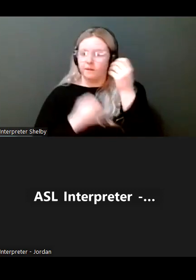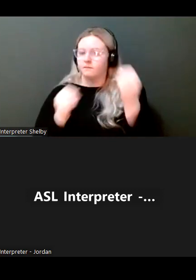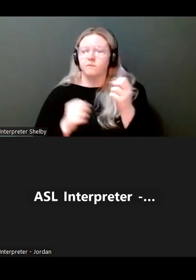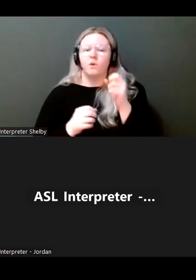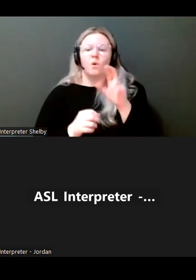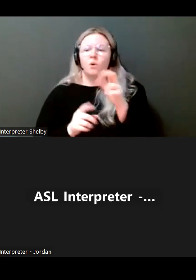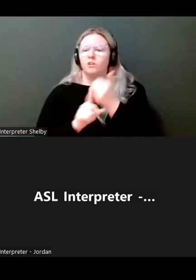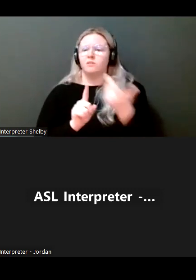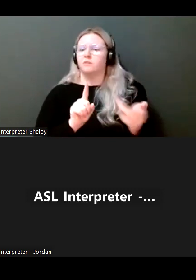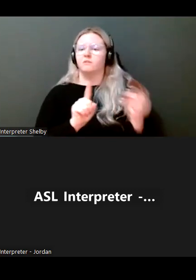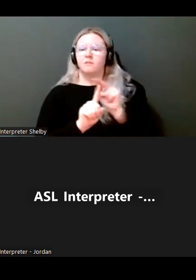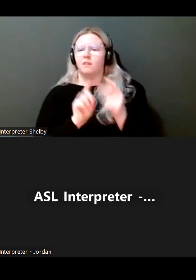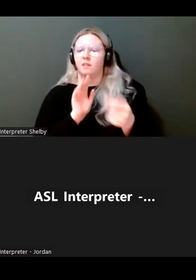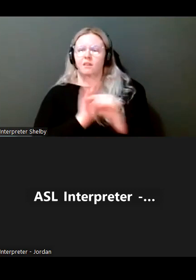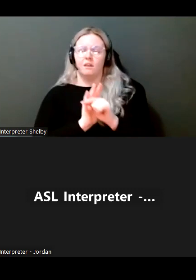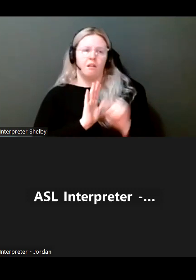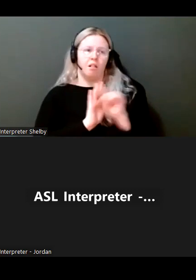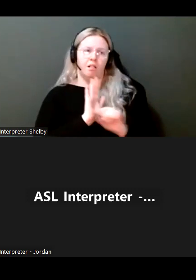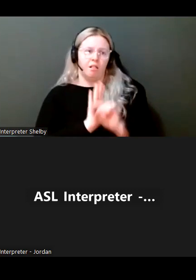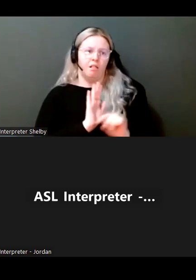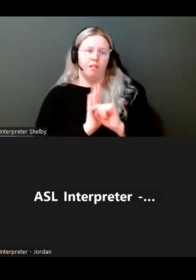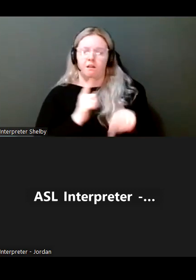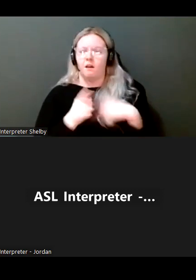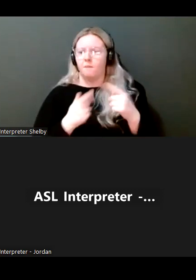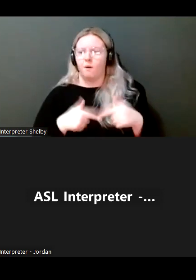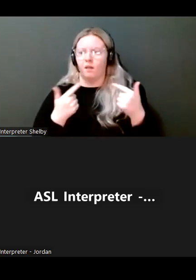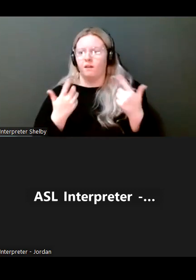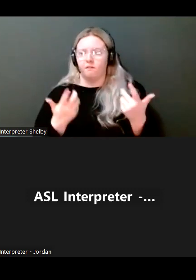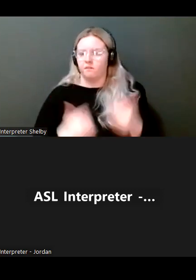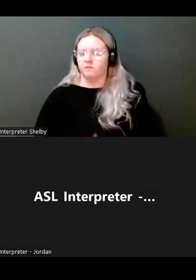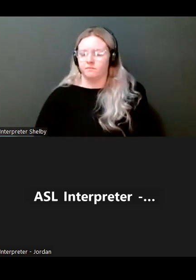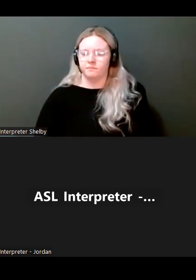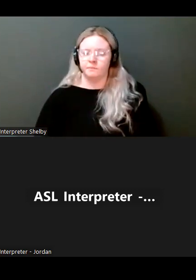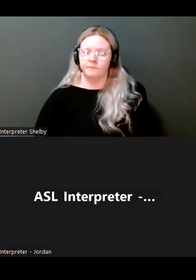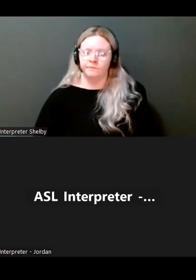pessimistic view about life and things in general.